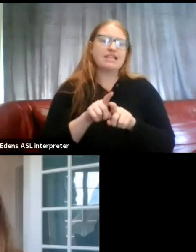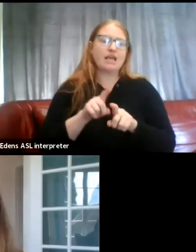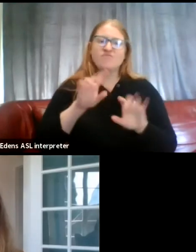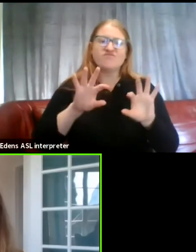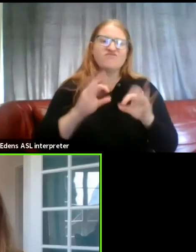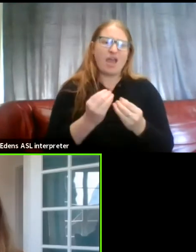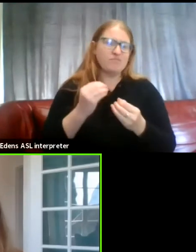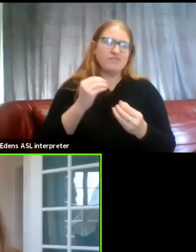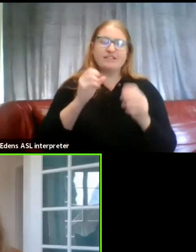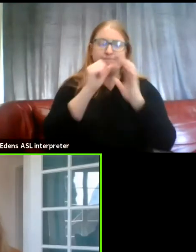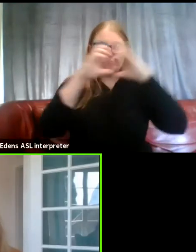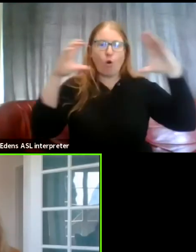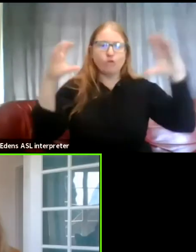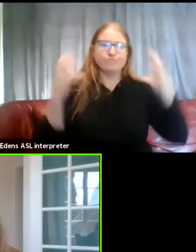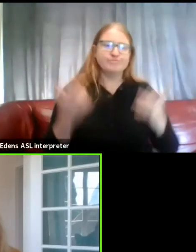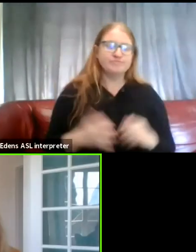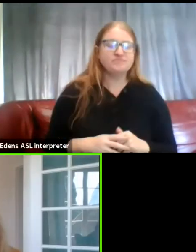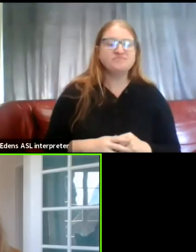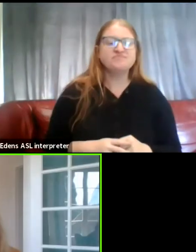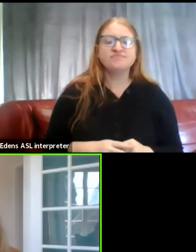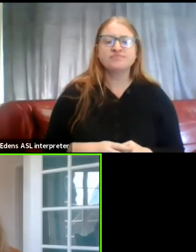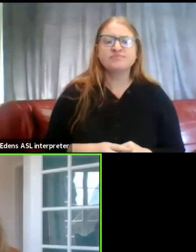yeah.